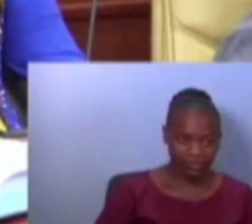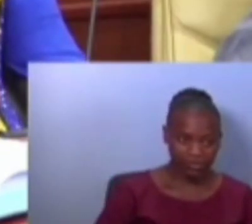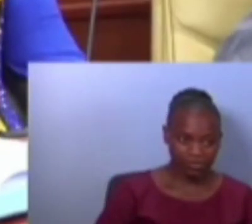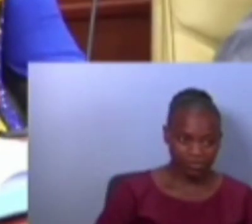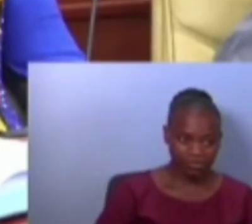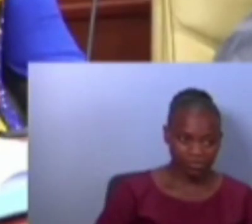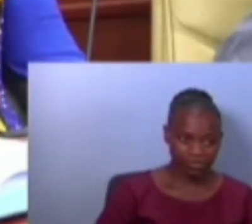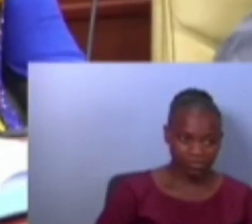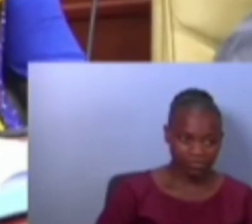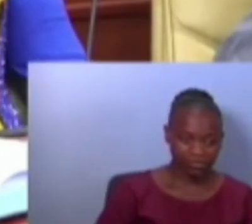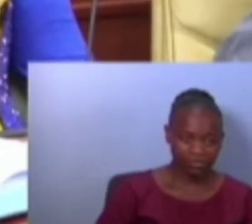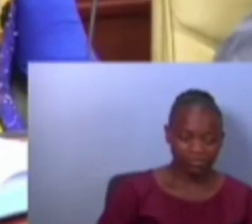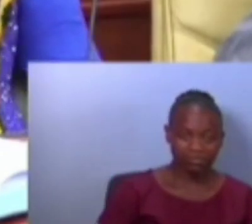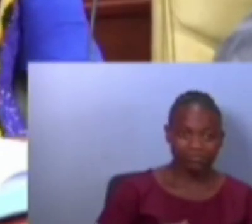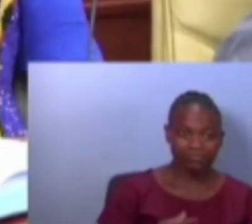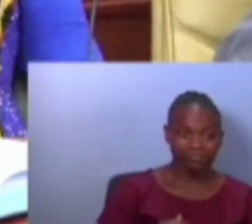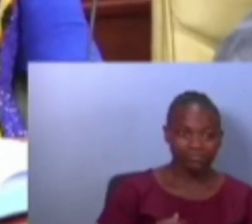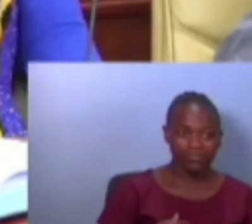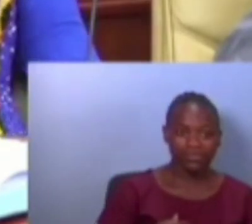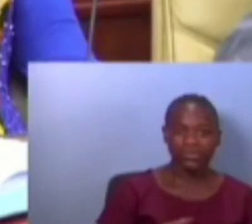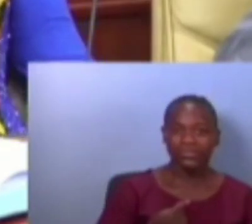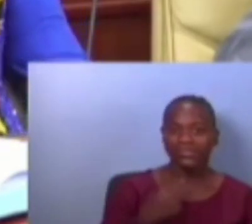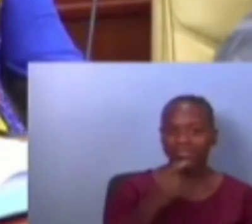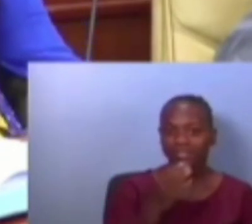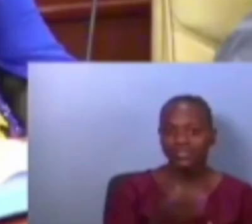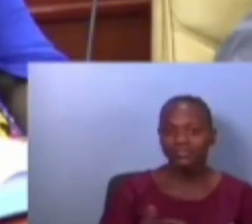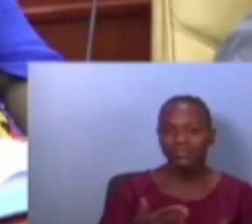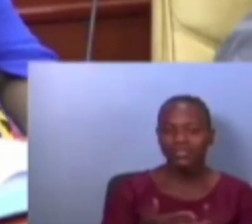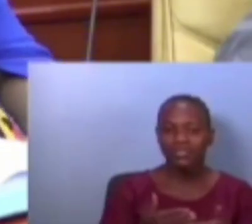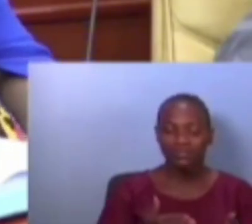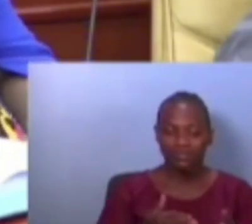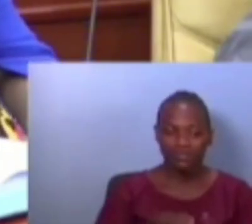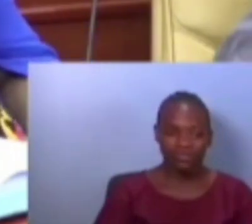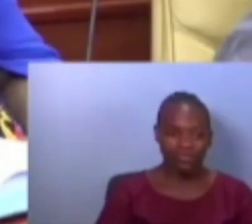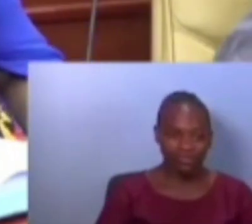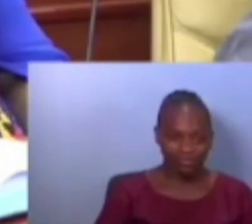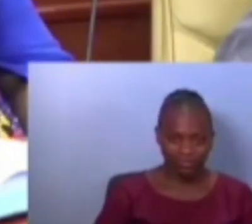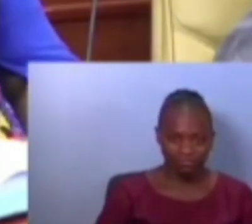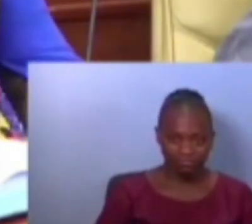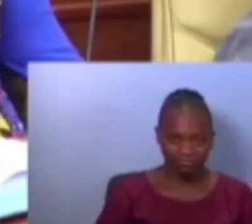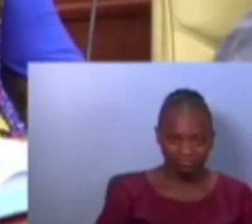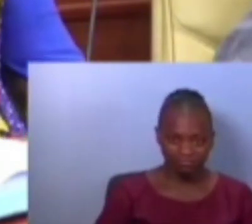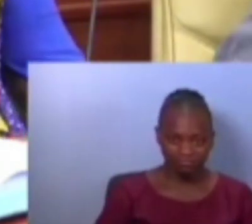address some preliminary matters. Before, Mr. Speaker, Mr. Chairman,